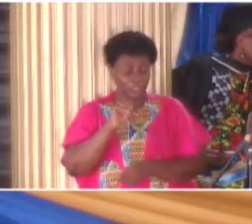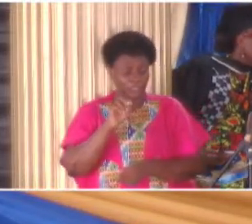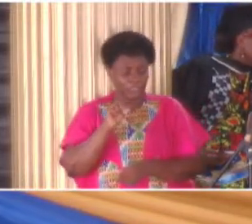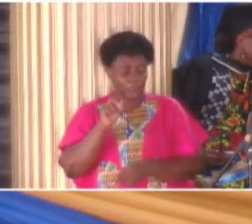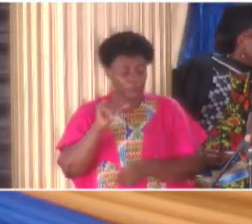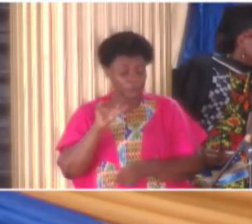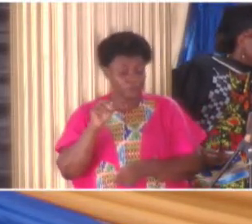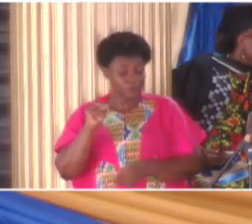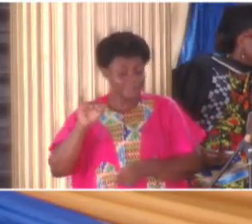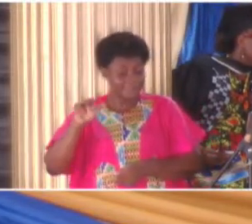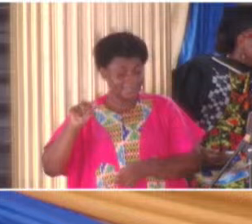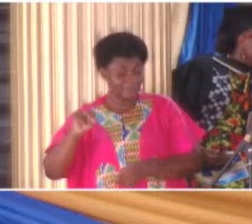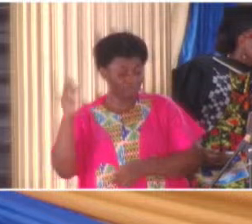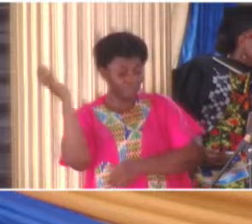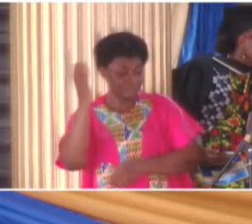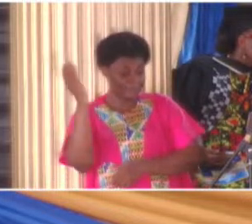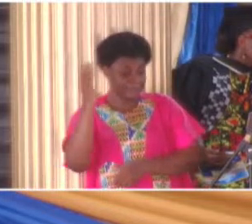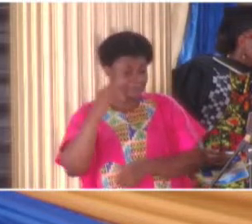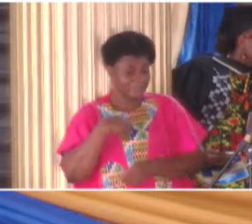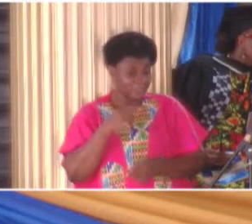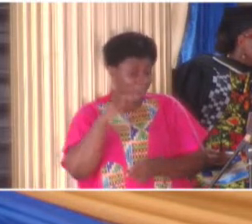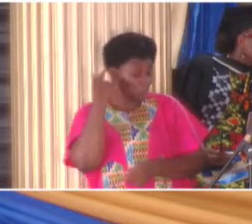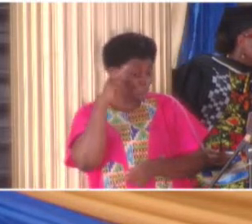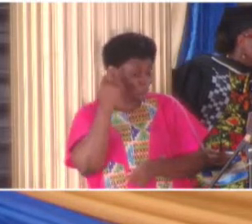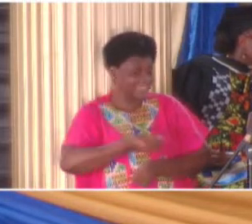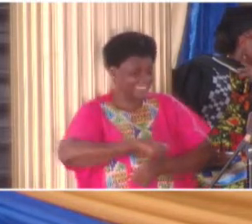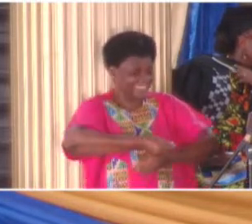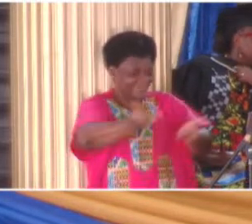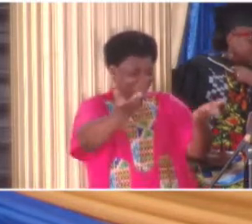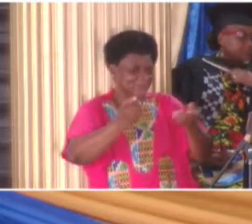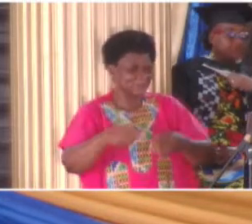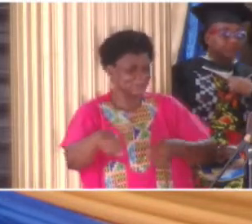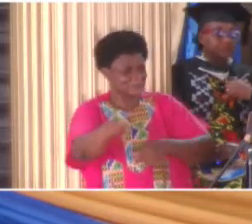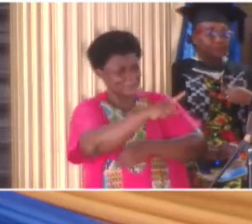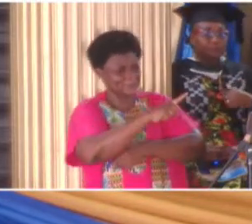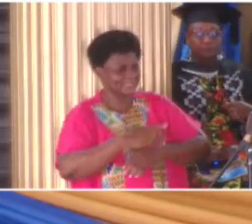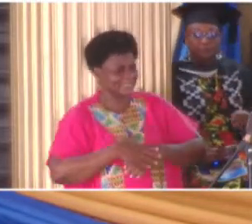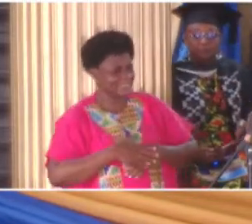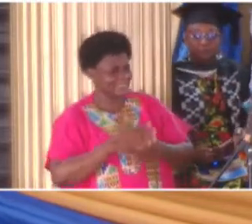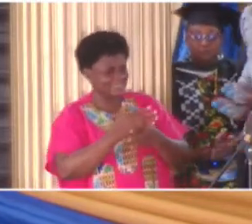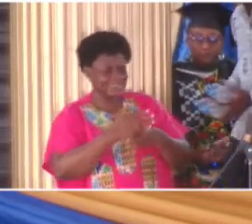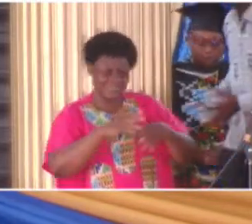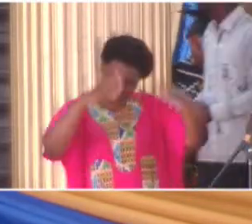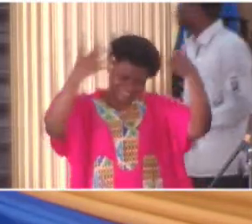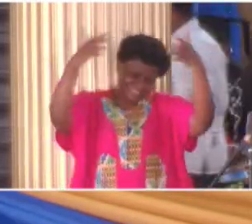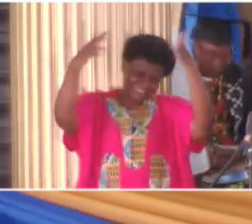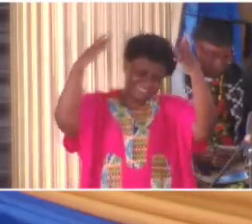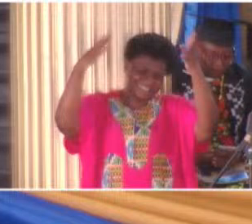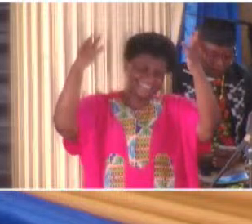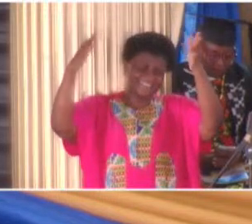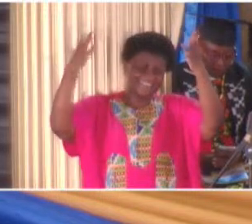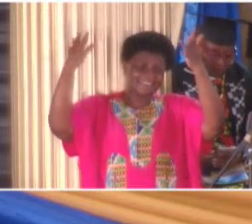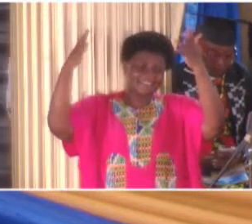will serve as signposts for life and work. Please, let's give her another round of applause.